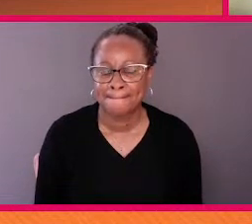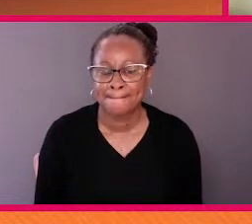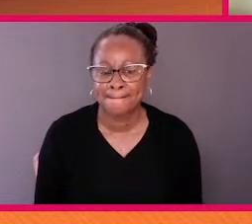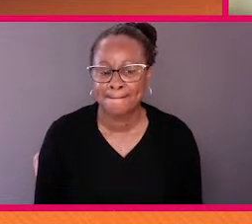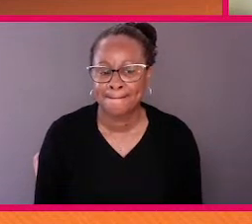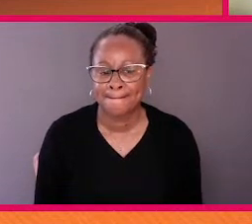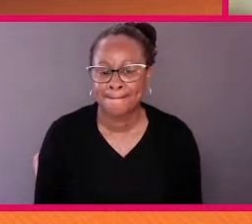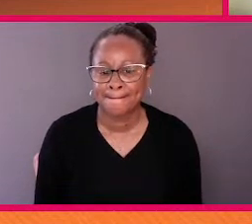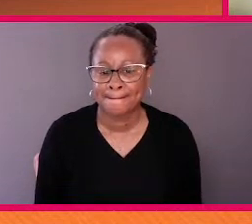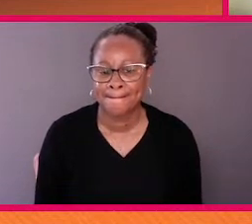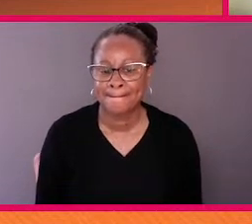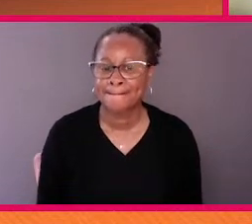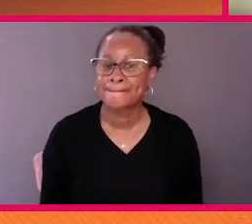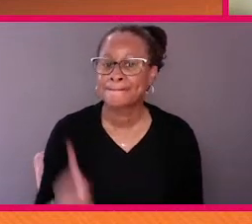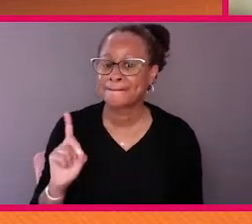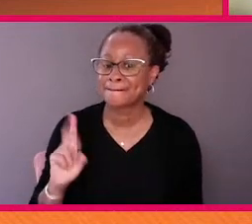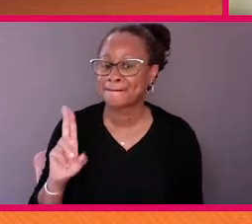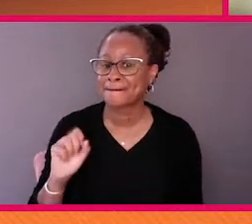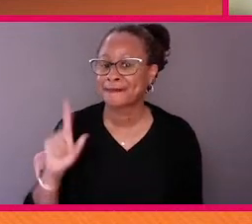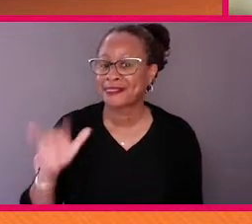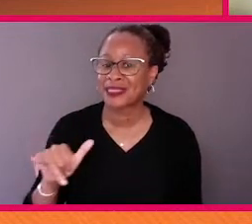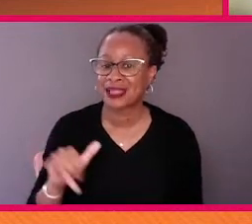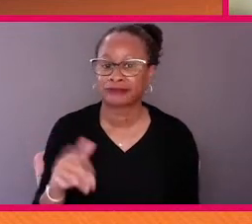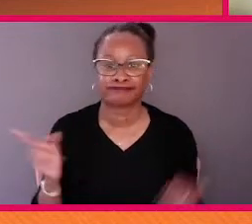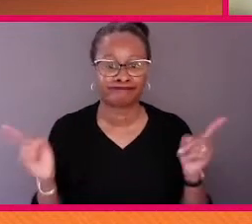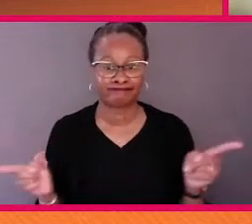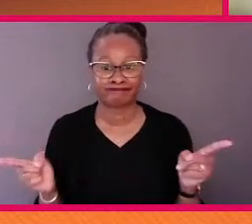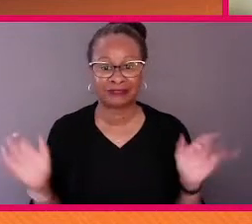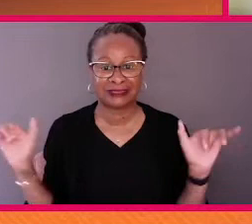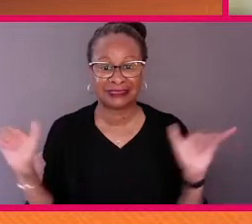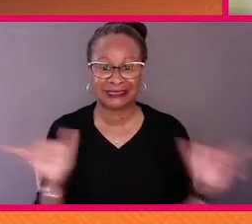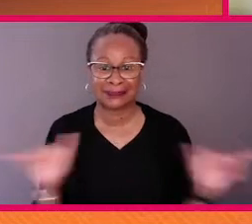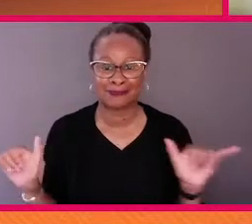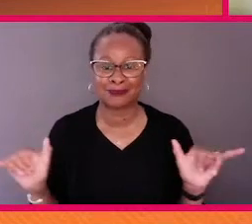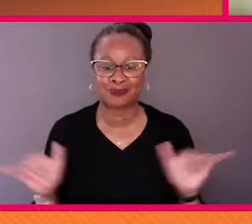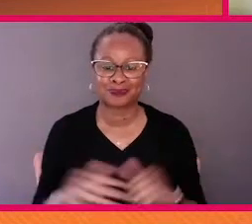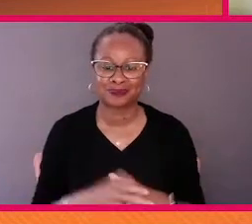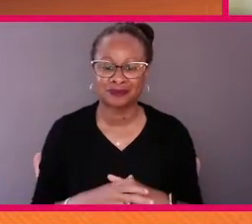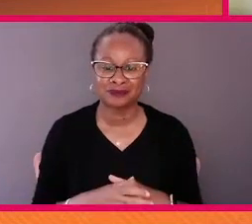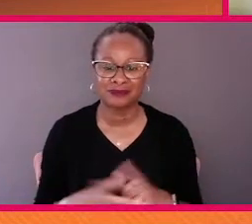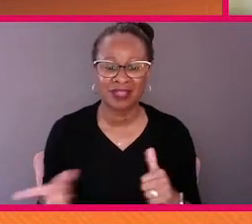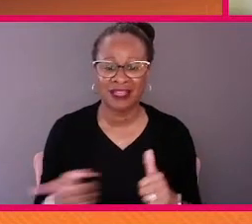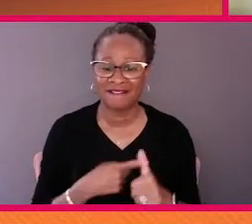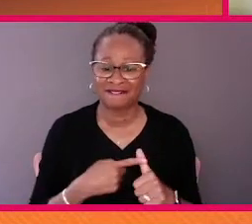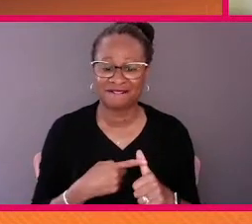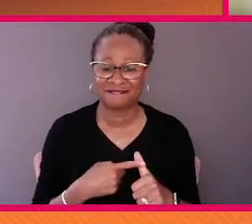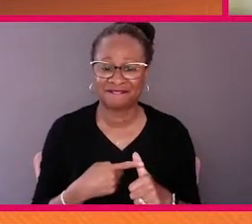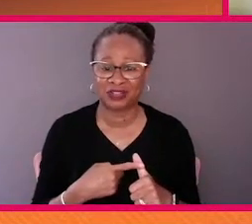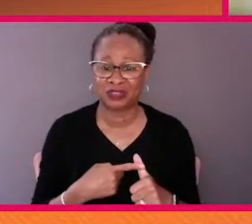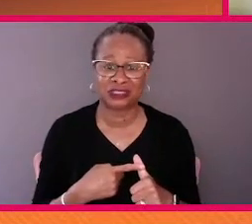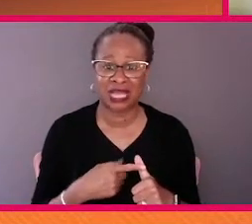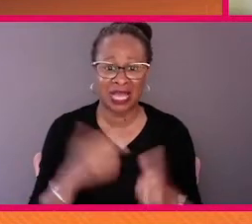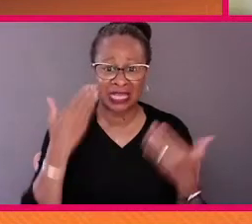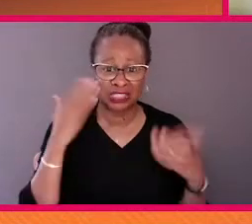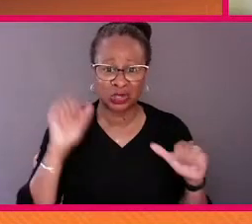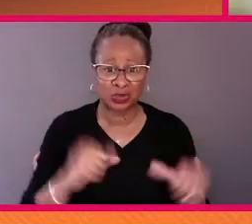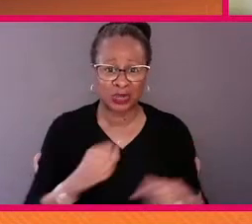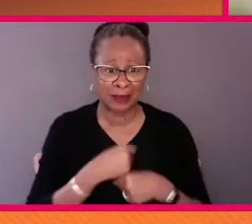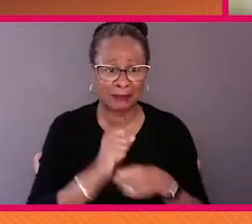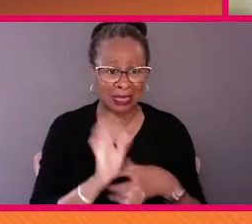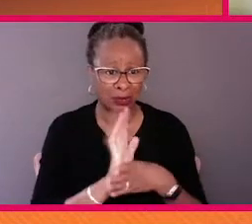I echo my panelists. I mean, well, first of all, I didn't know you could make a movie in 9 months, so I just need to learn